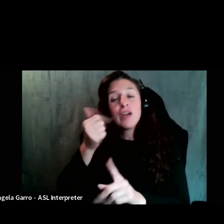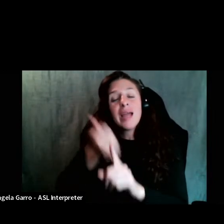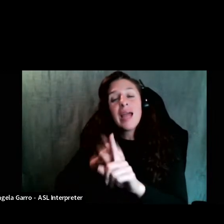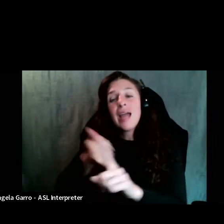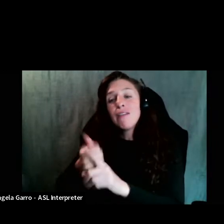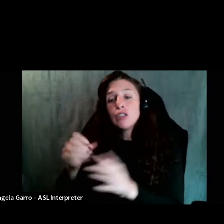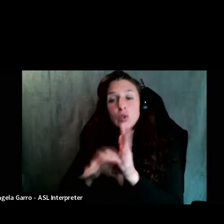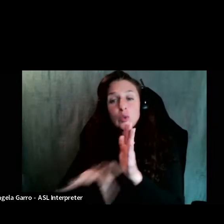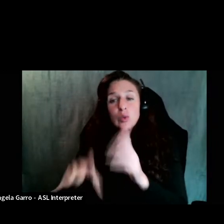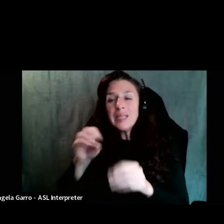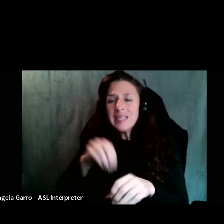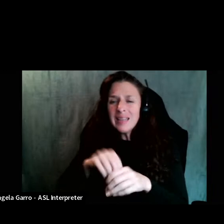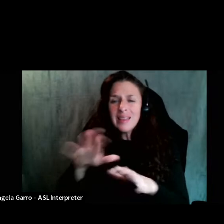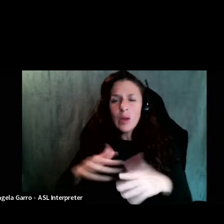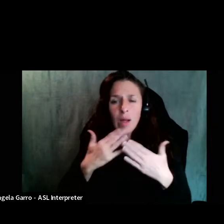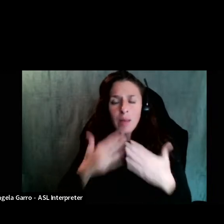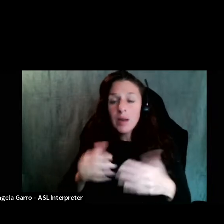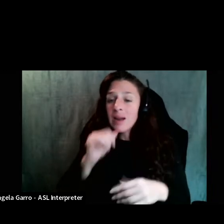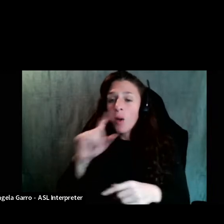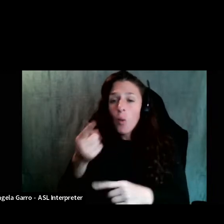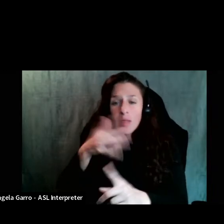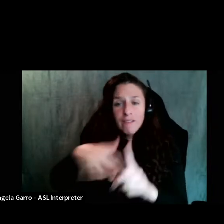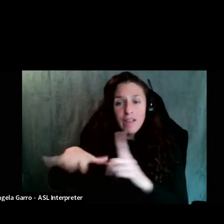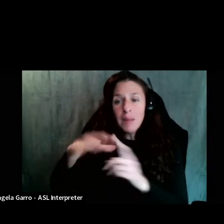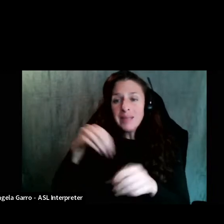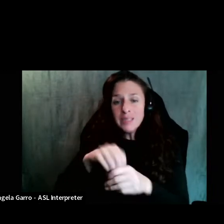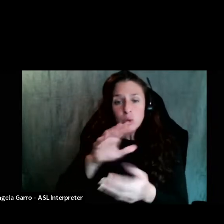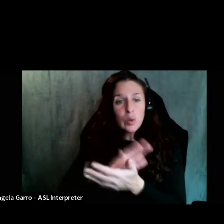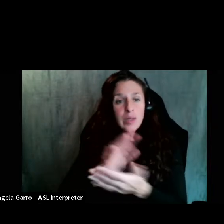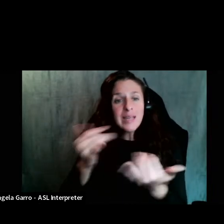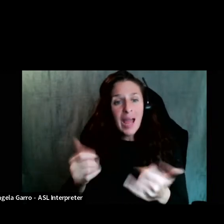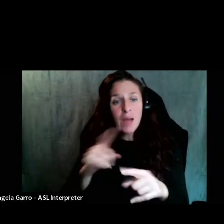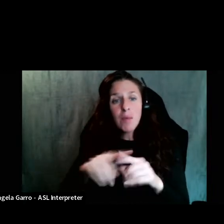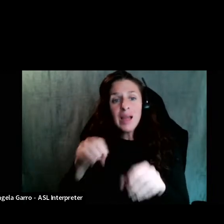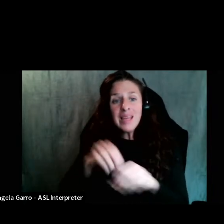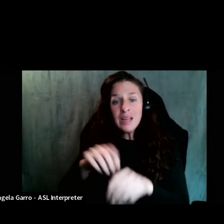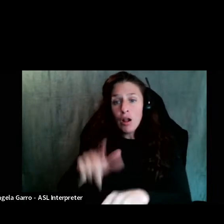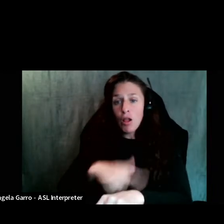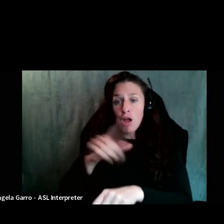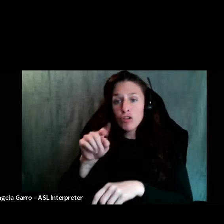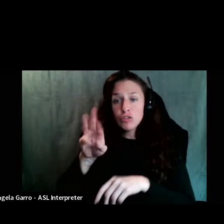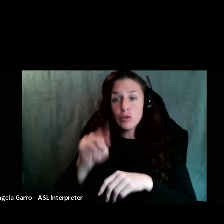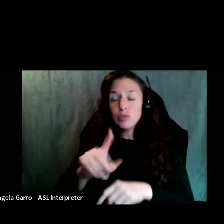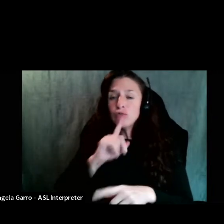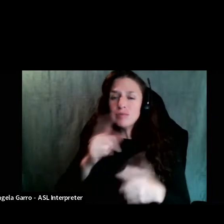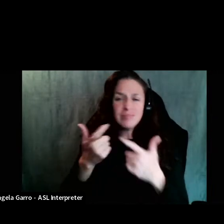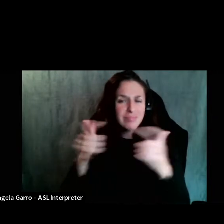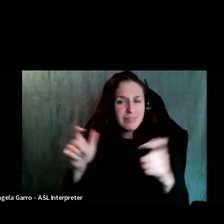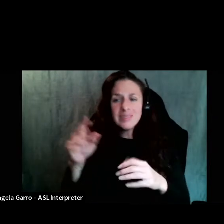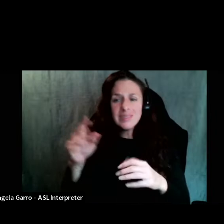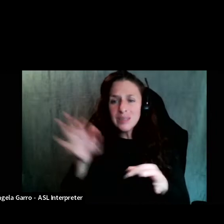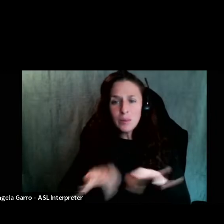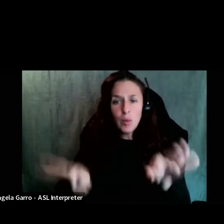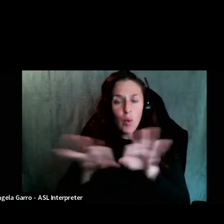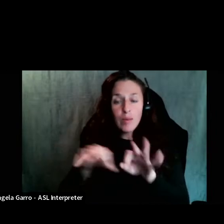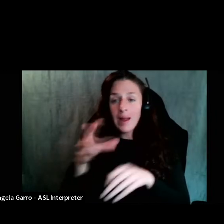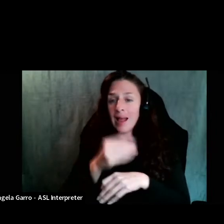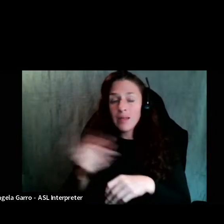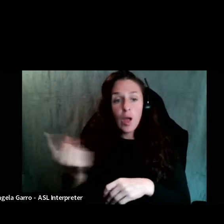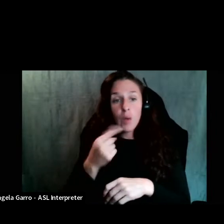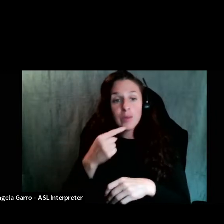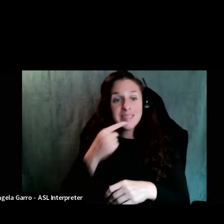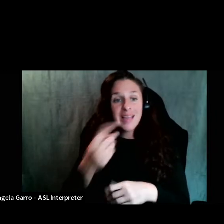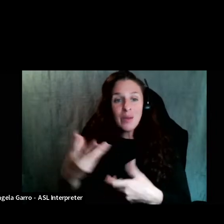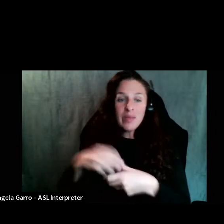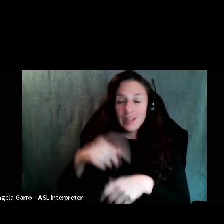their well-being, not only in their environment in school right now, but in their long term, is extremely important. And they always say within the